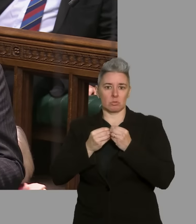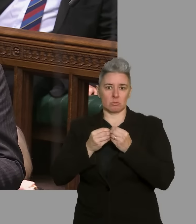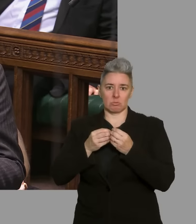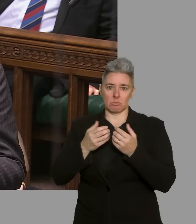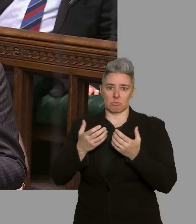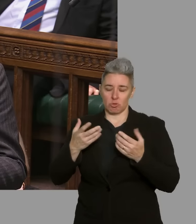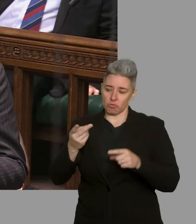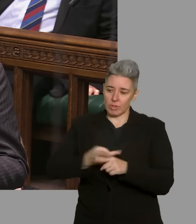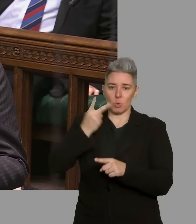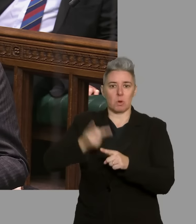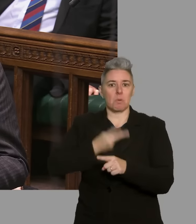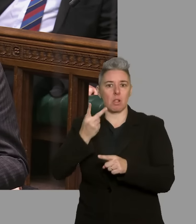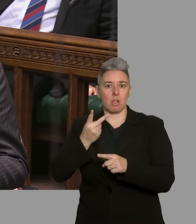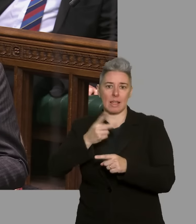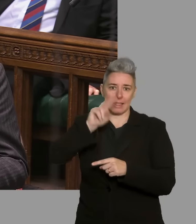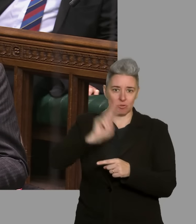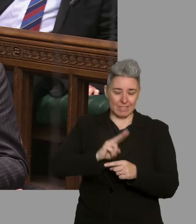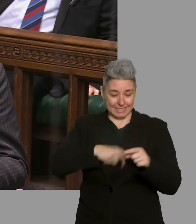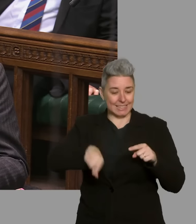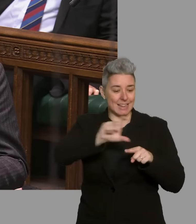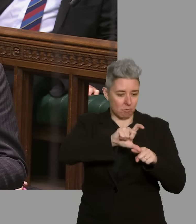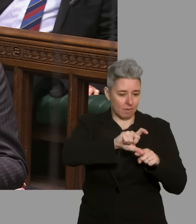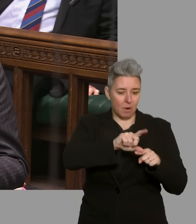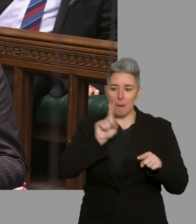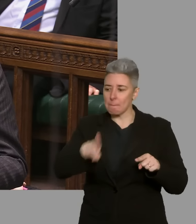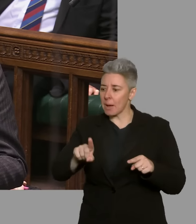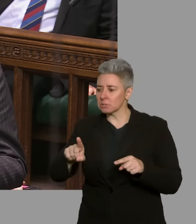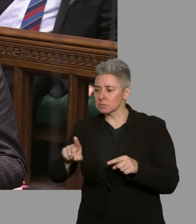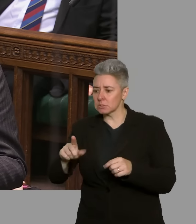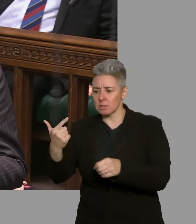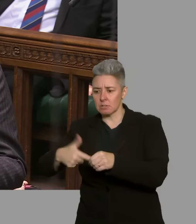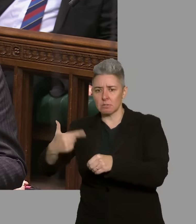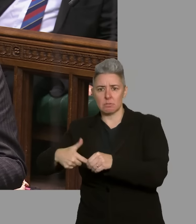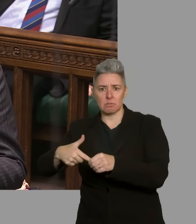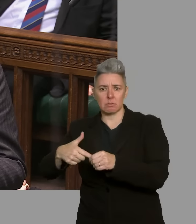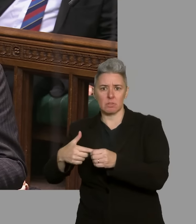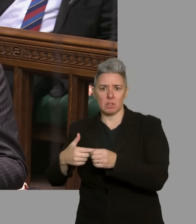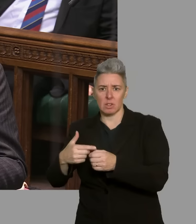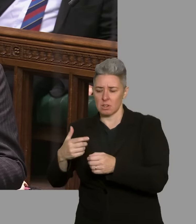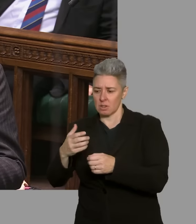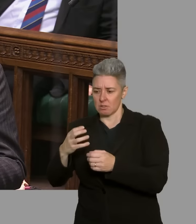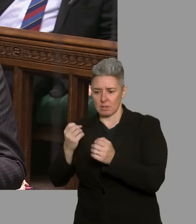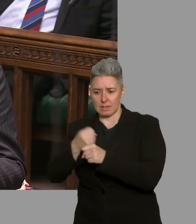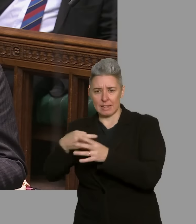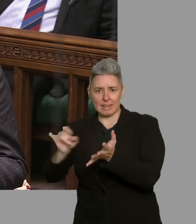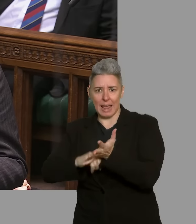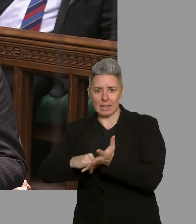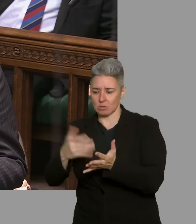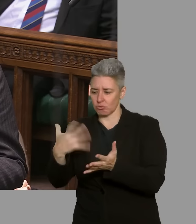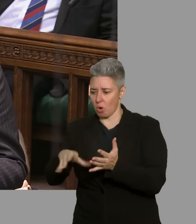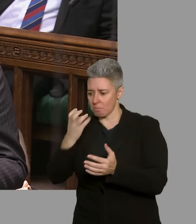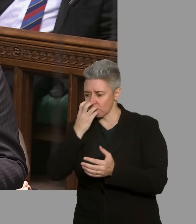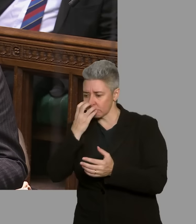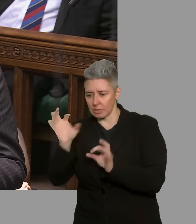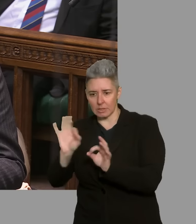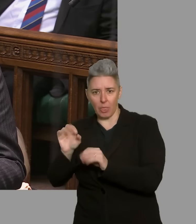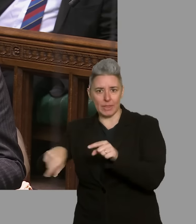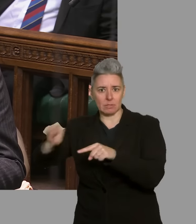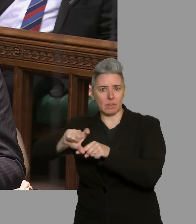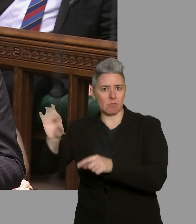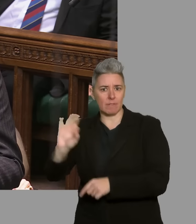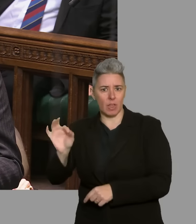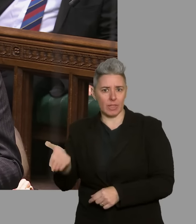is the main reason why those not on the gas grid, i.e. those living in rural Britain, pay a great deal more to heat their